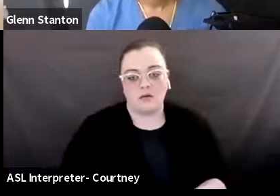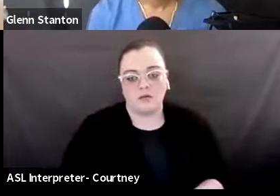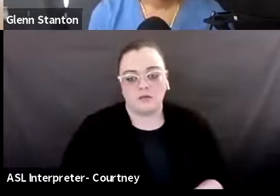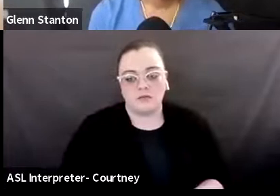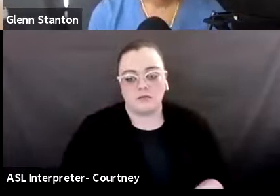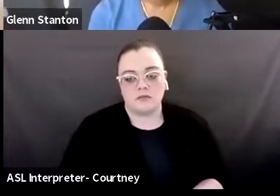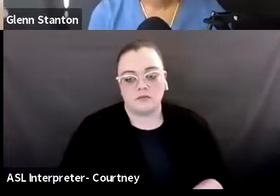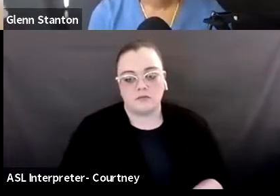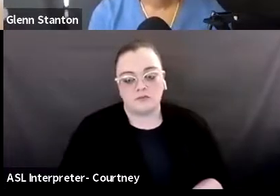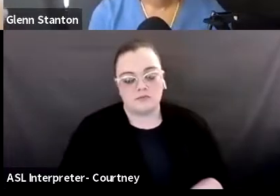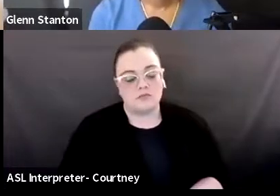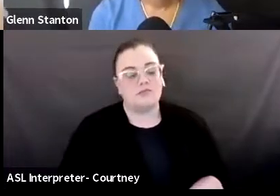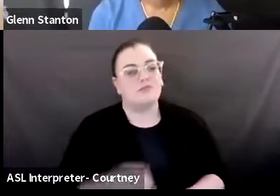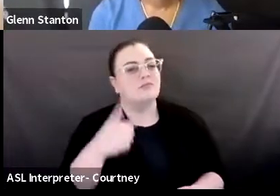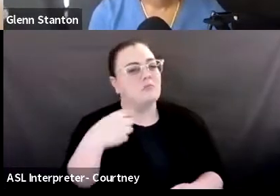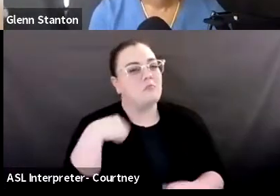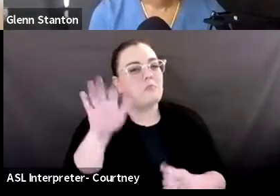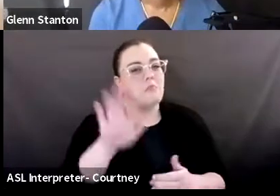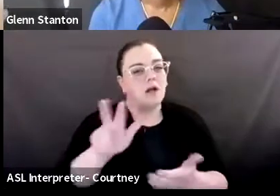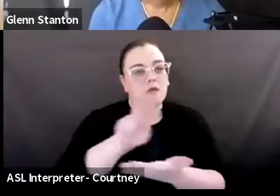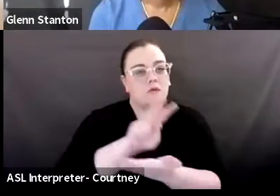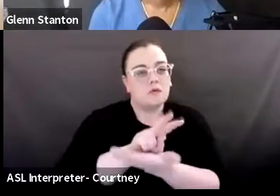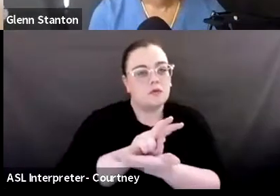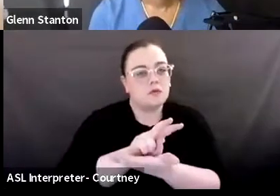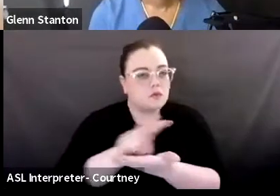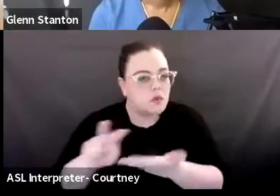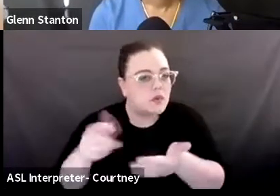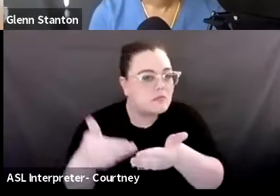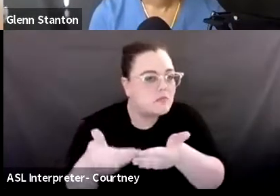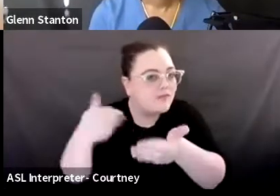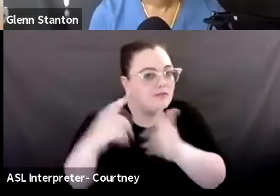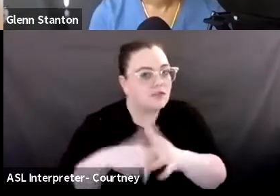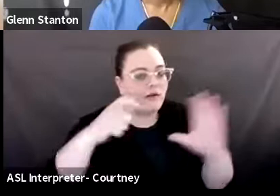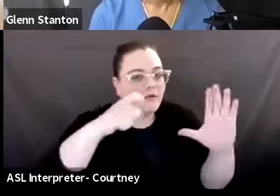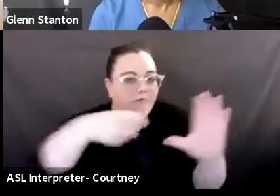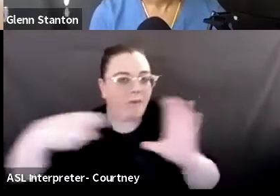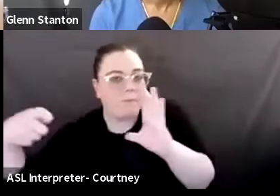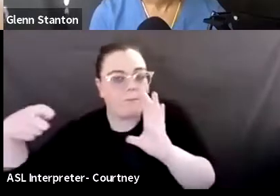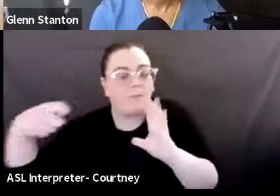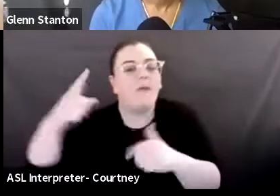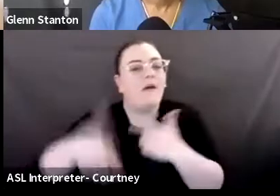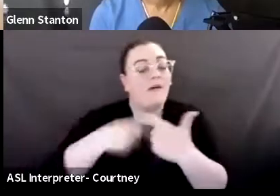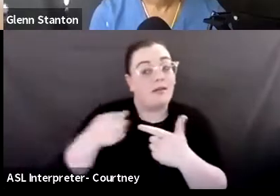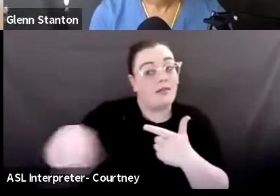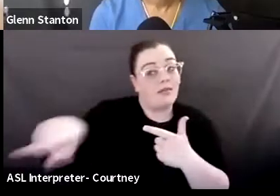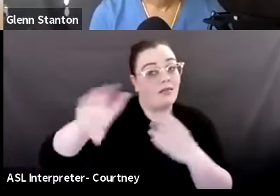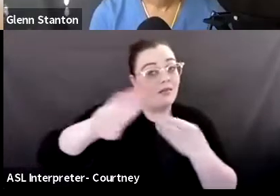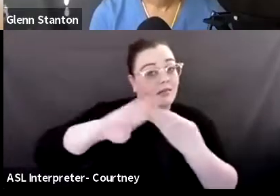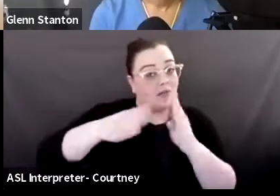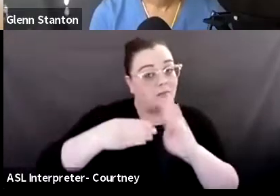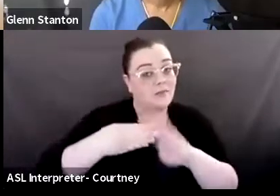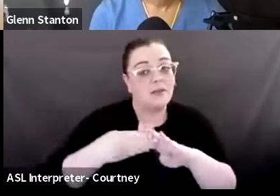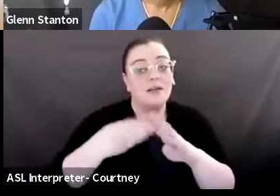it was about 2 weeks before we were going to actually start shooting. And the community members put